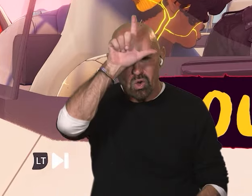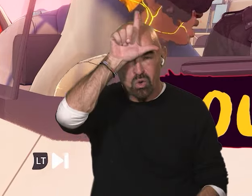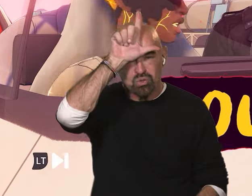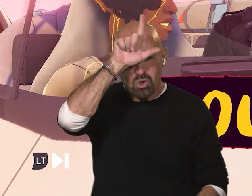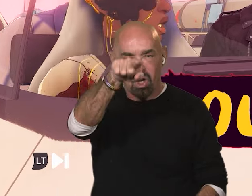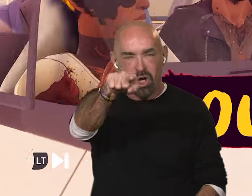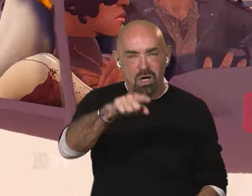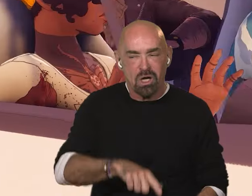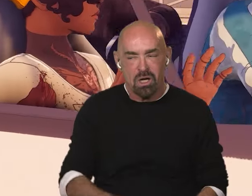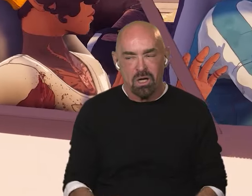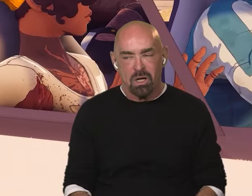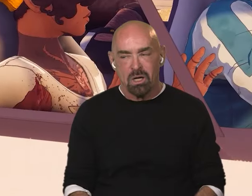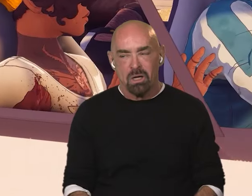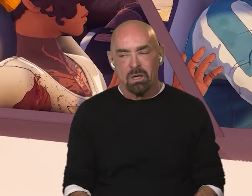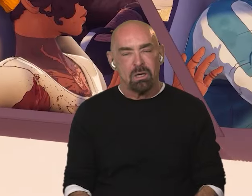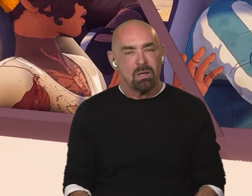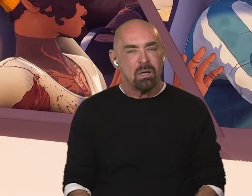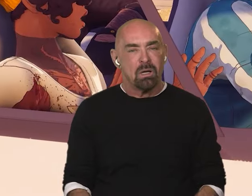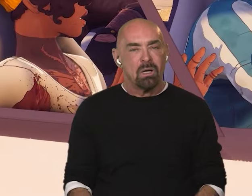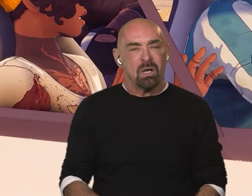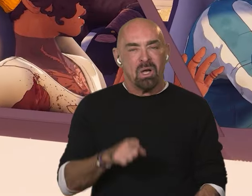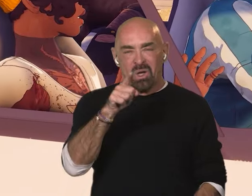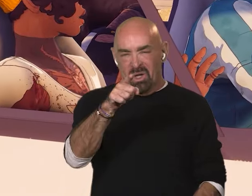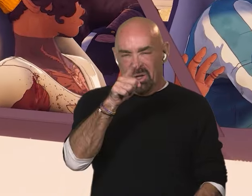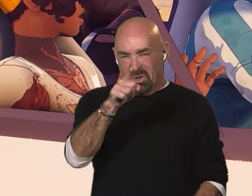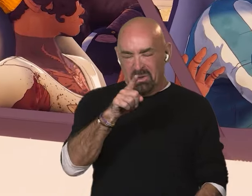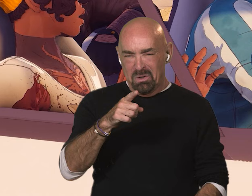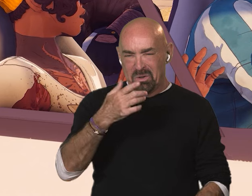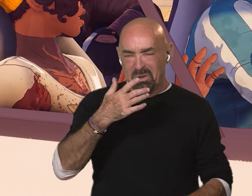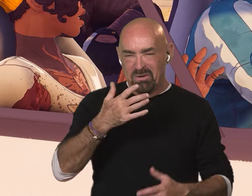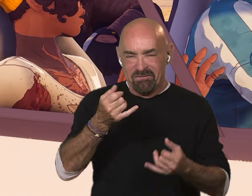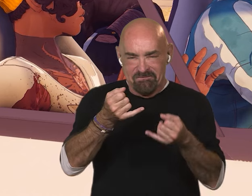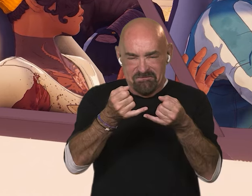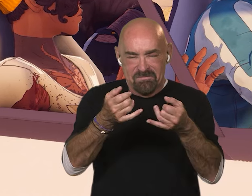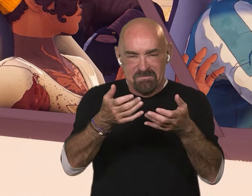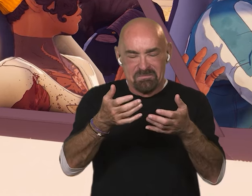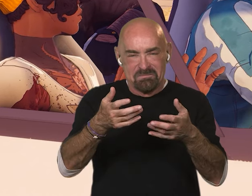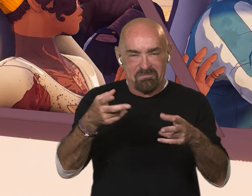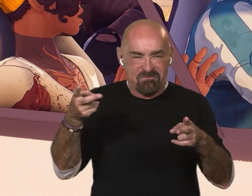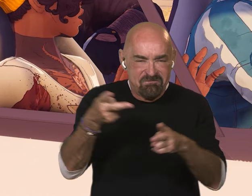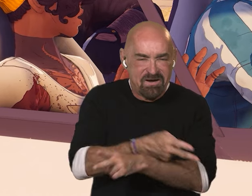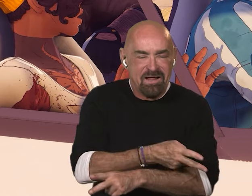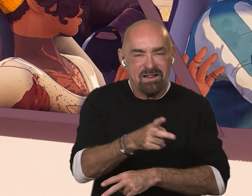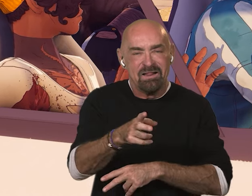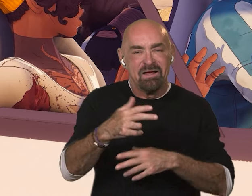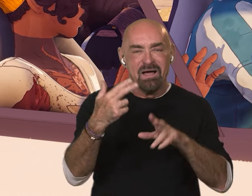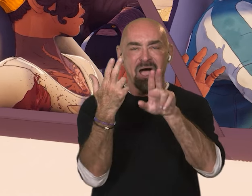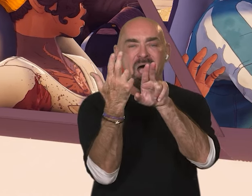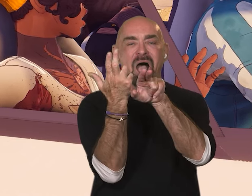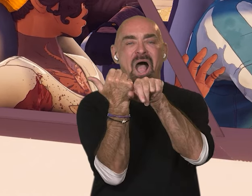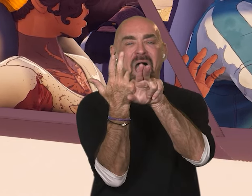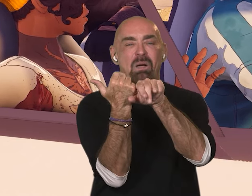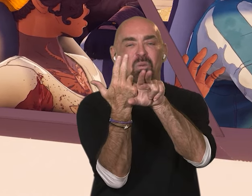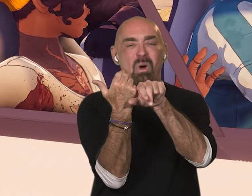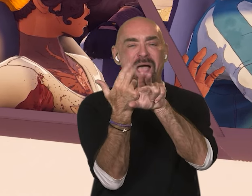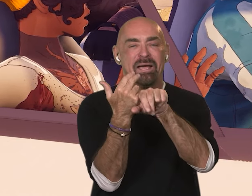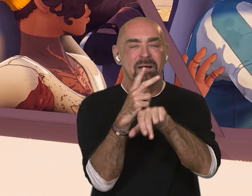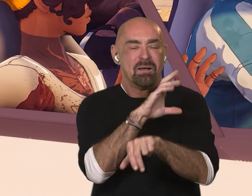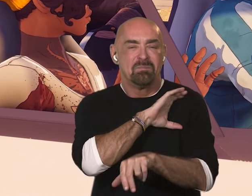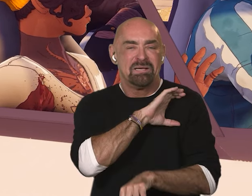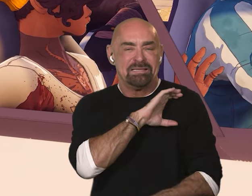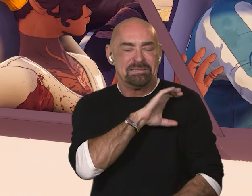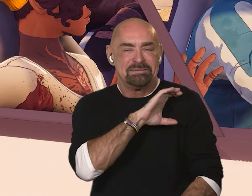You're a loser. How badly did you screw up to get here? Highway patrol in the middle of